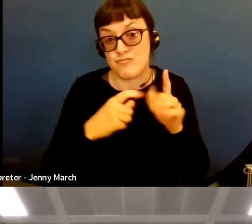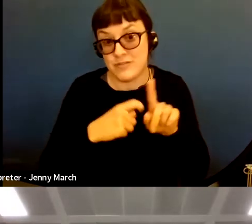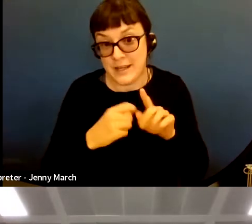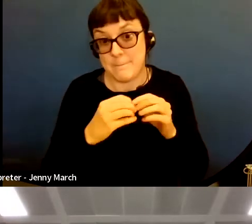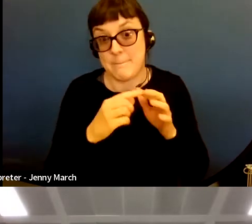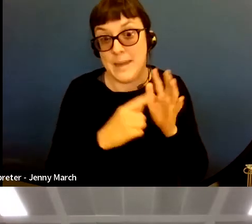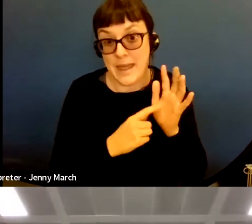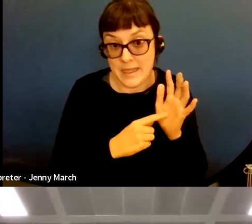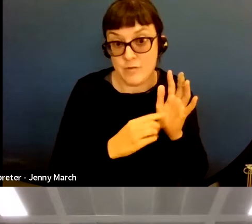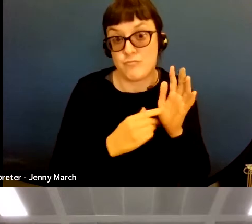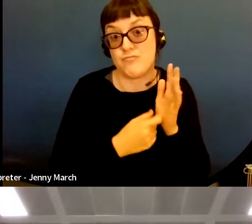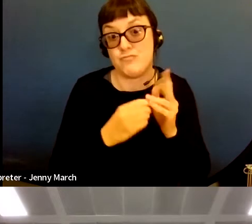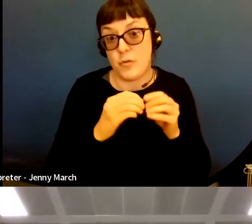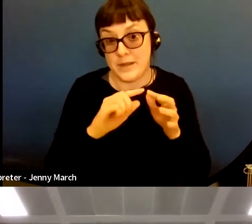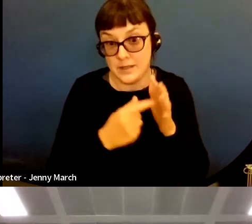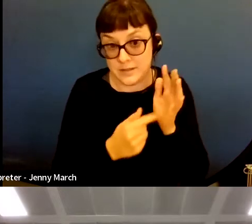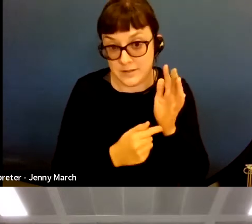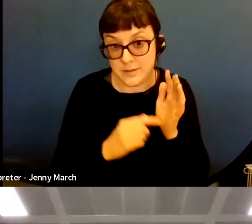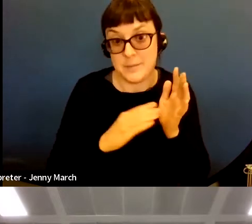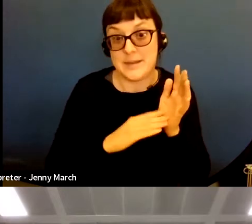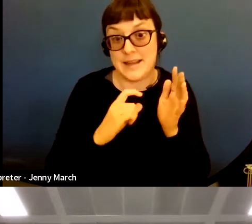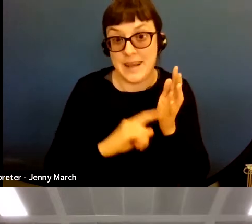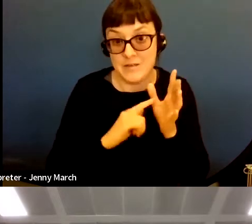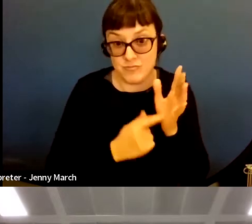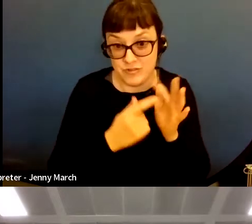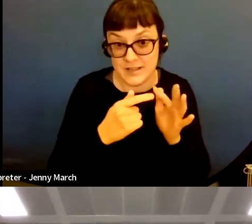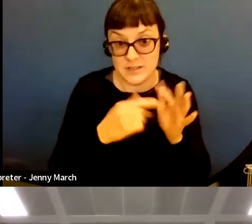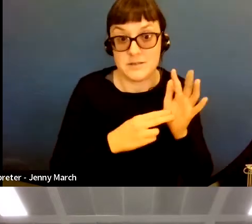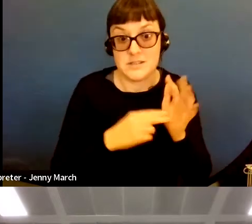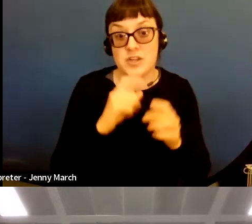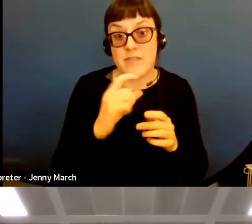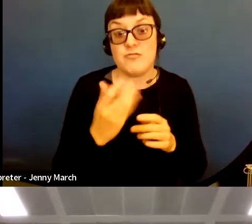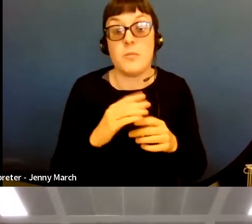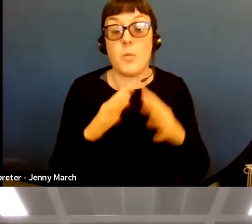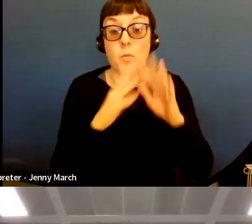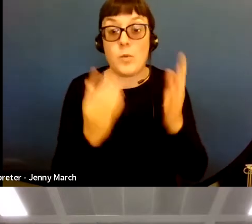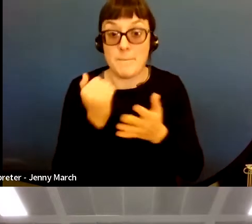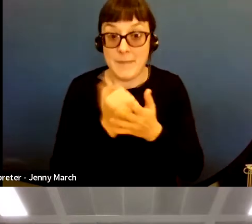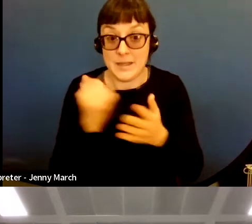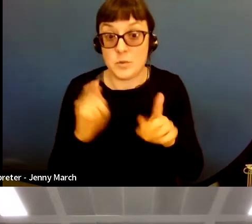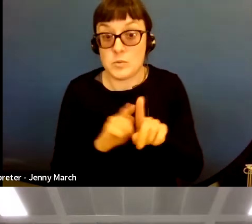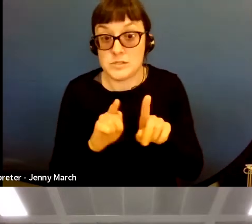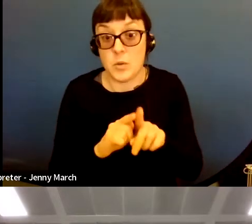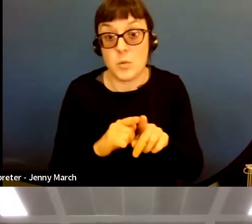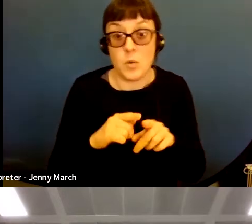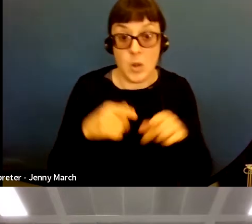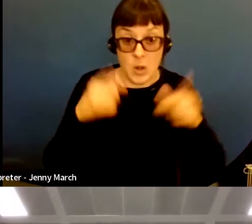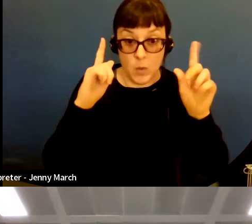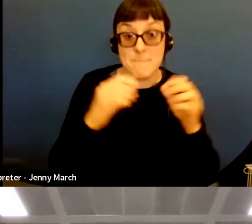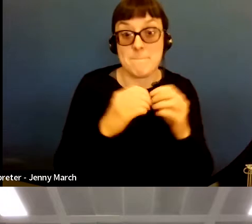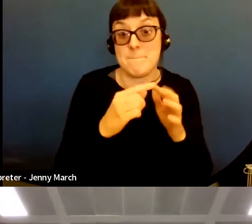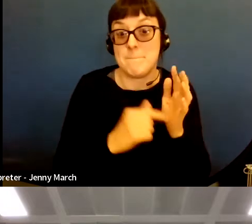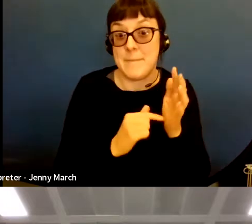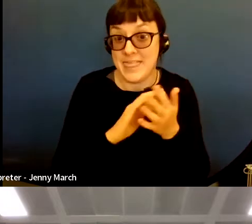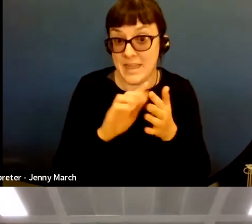Connect, Charlotte's here from the World Bank, Lord Bethel, also, and Asma from UNICEF. So we're really very much